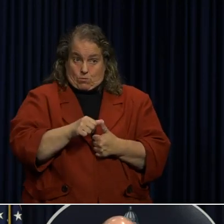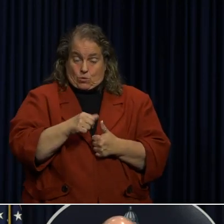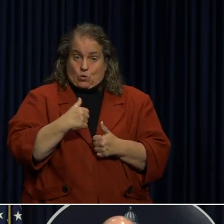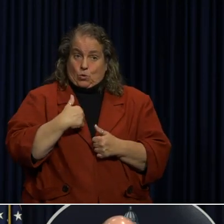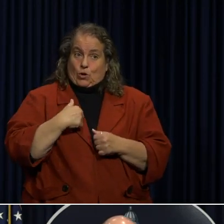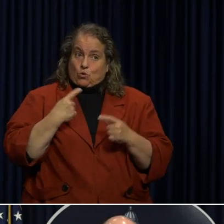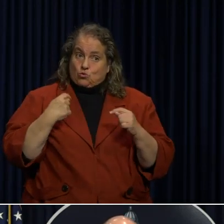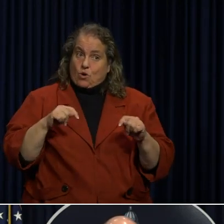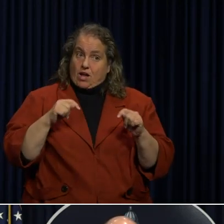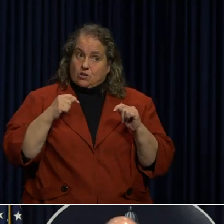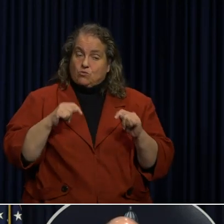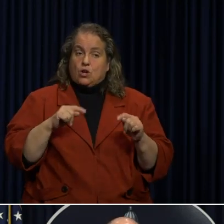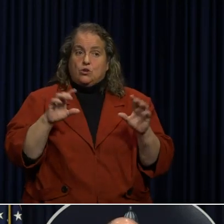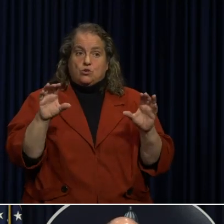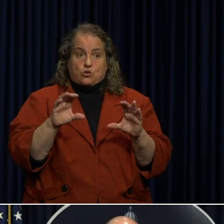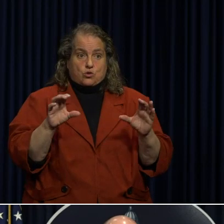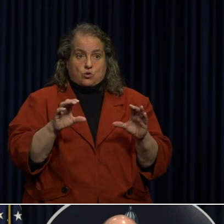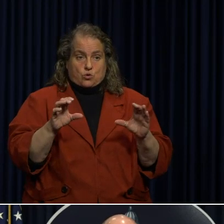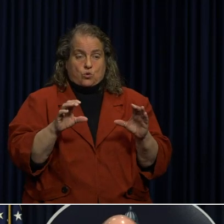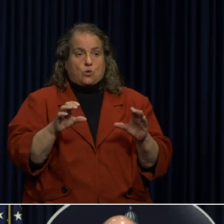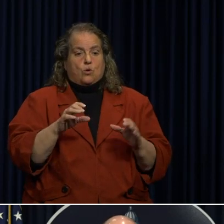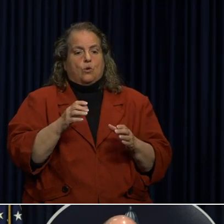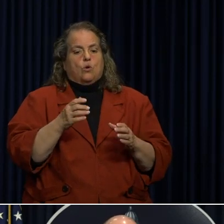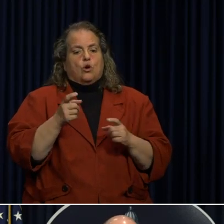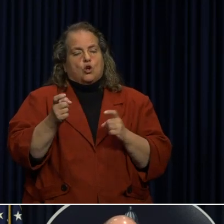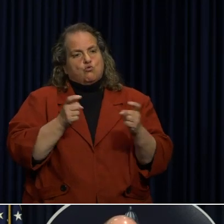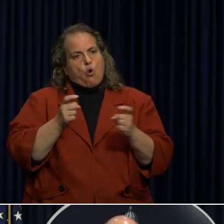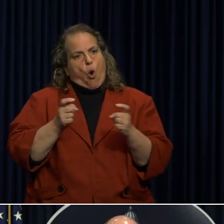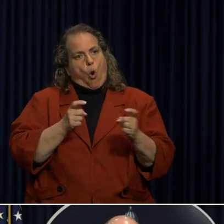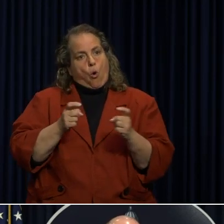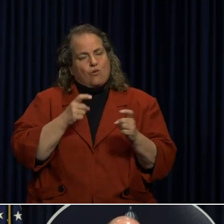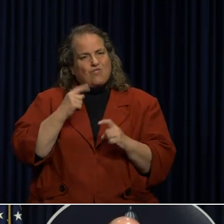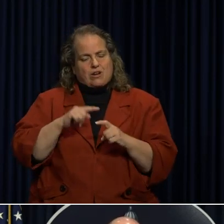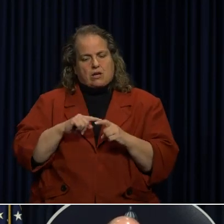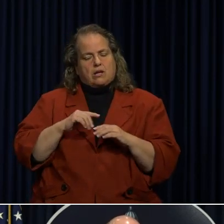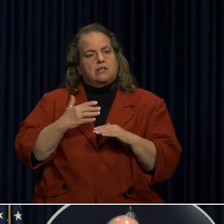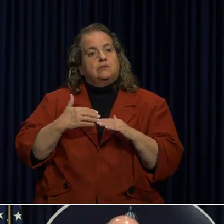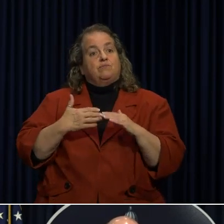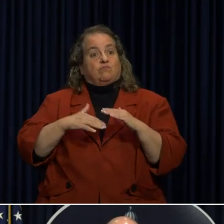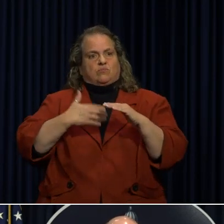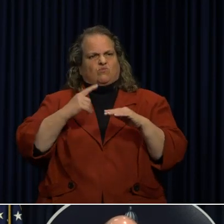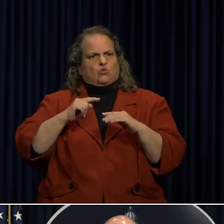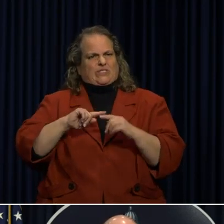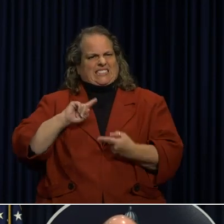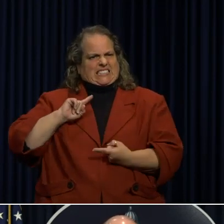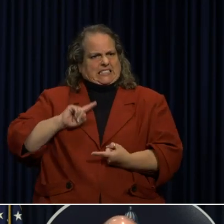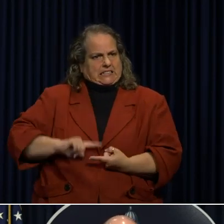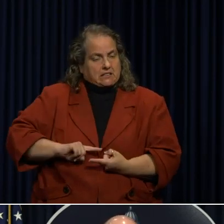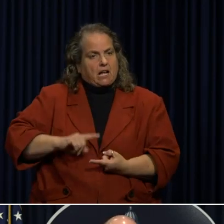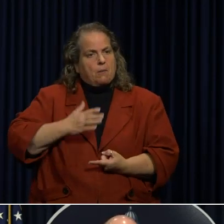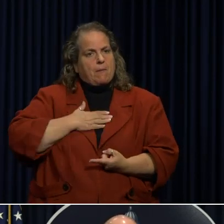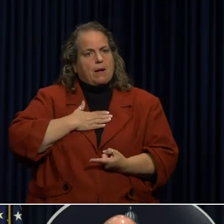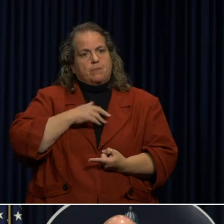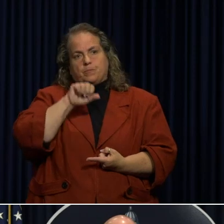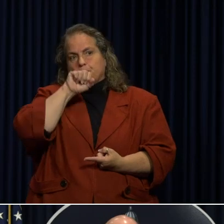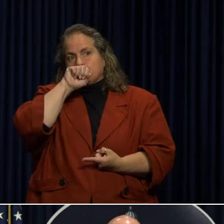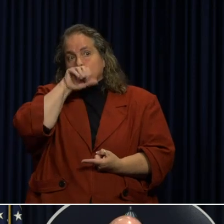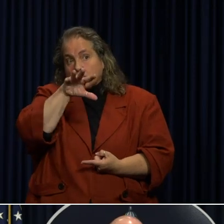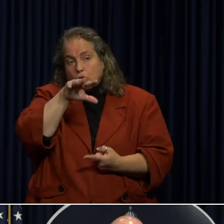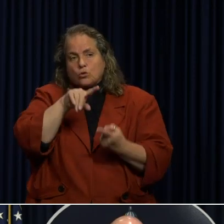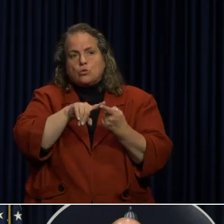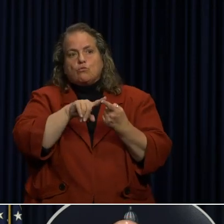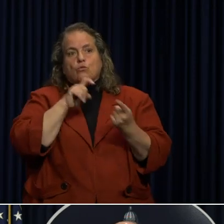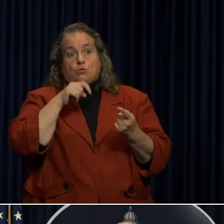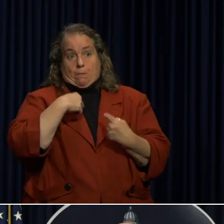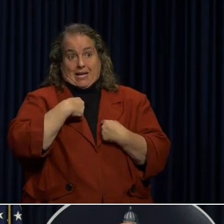means minimize what comes from your mouth infecting someone else. So you're wearing it to keep you from infecting someone else if you